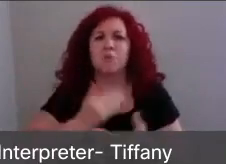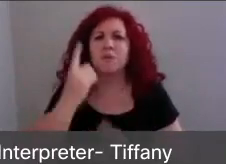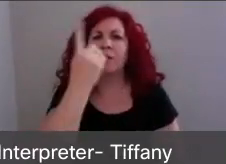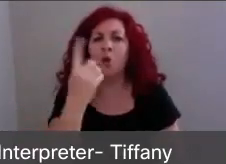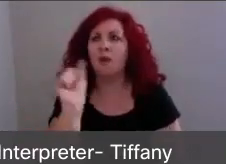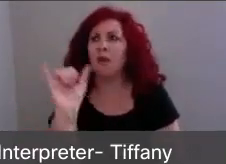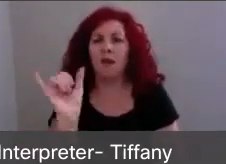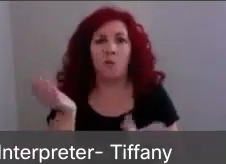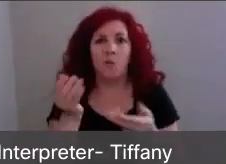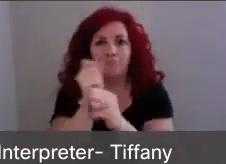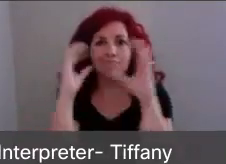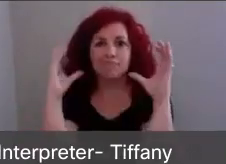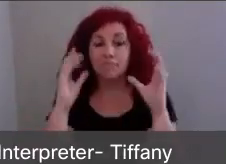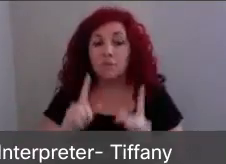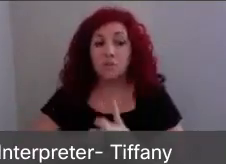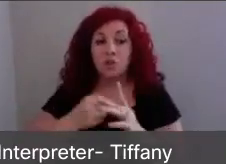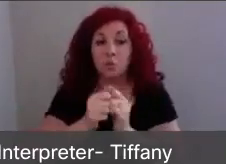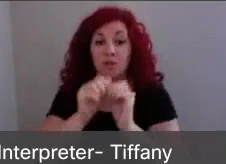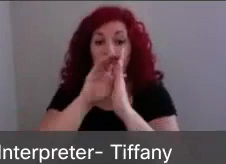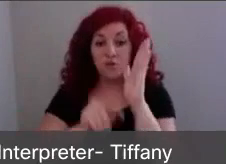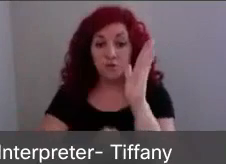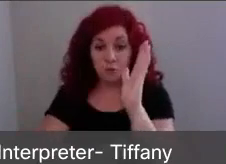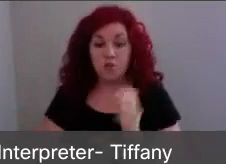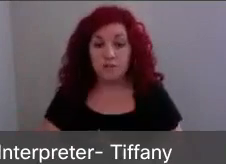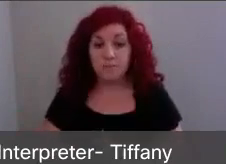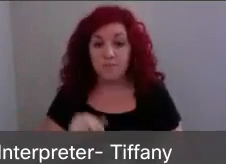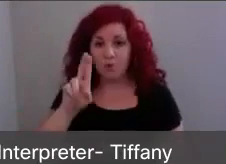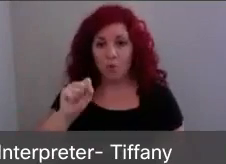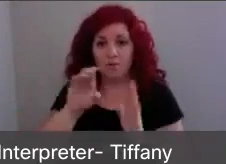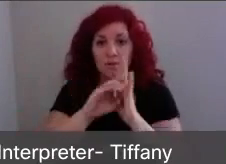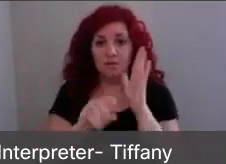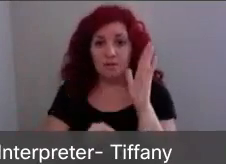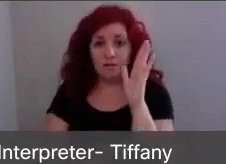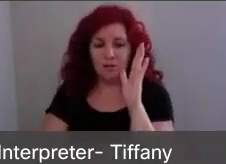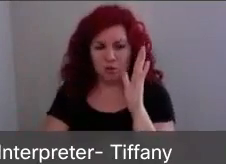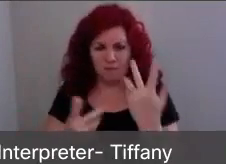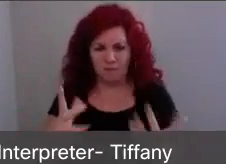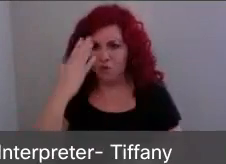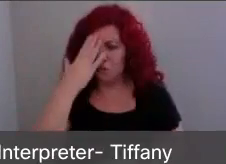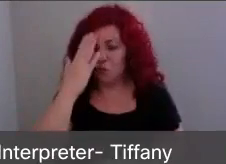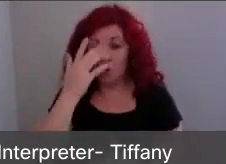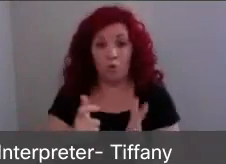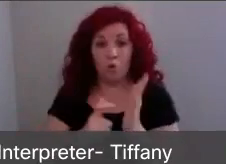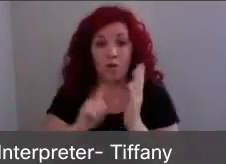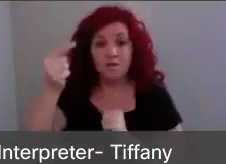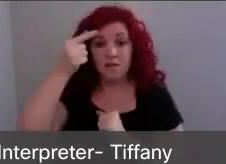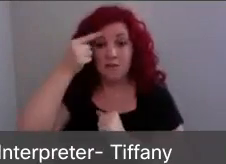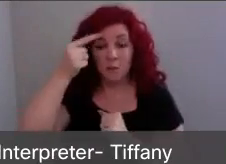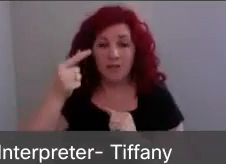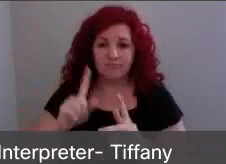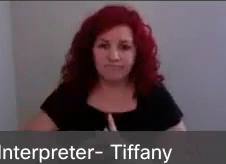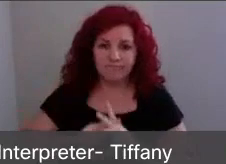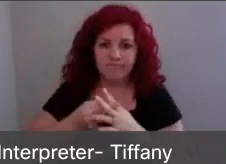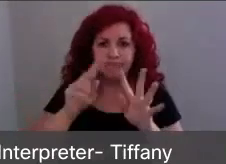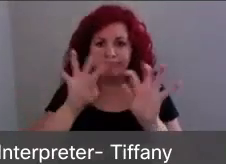So first, let's begin with the Constitution. The U.S. Constitution, as you may know, requires the government to carry out a census